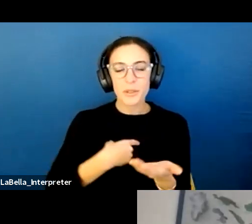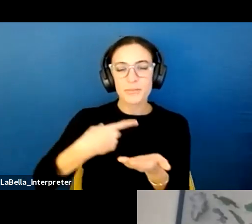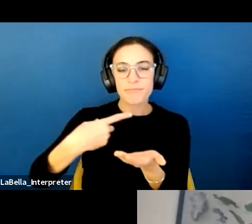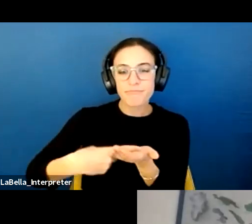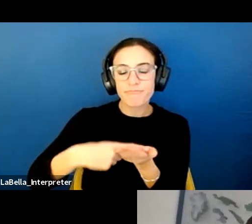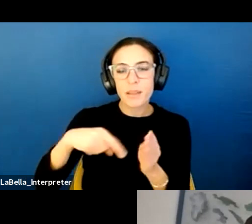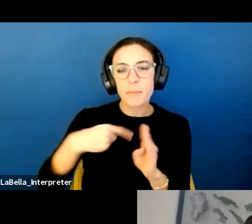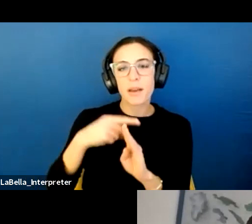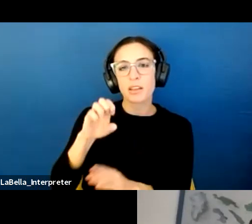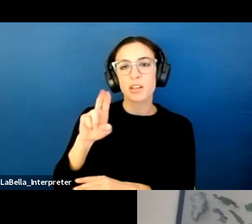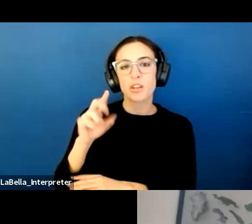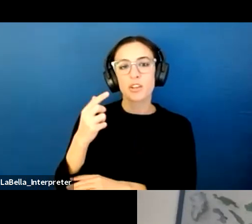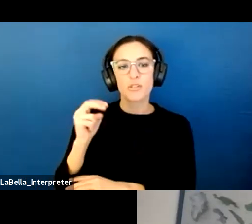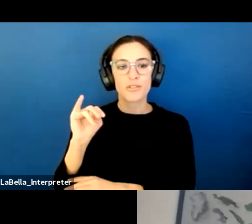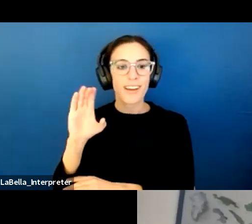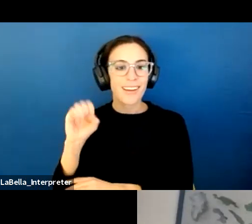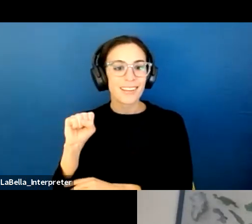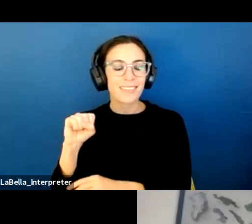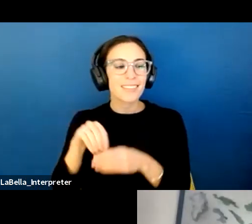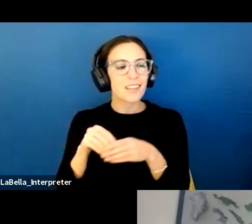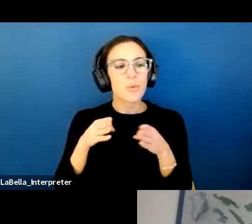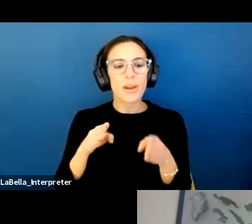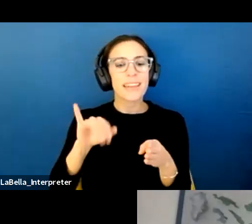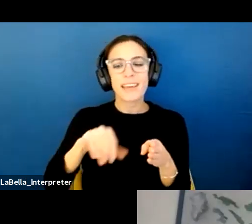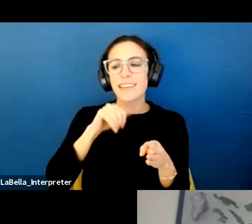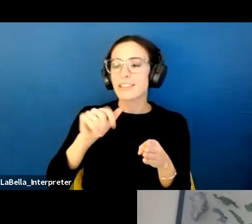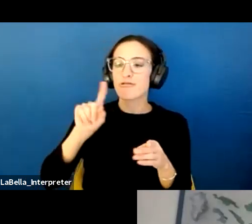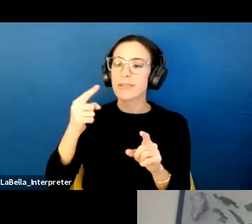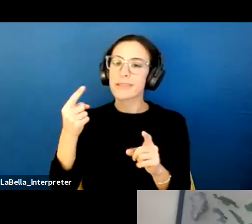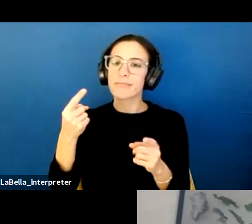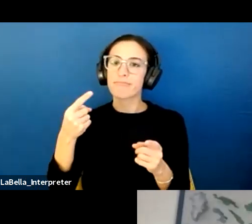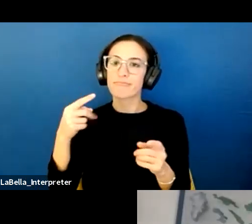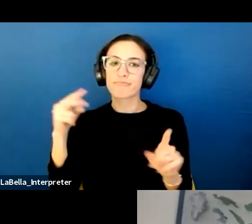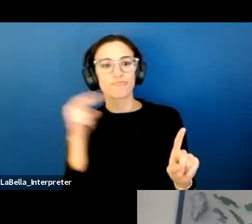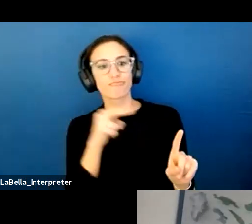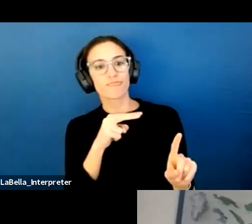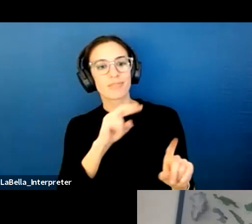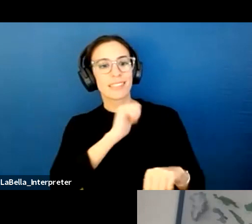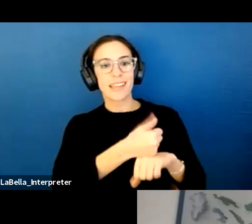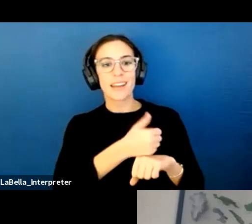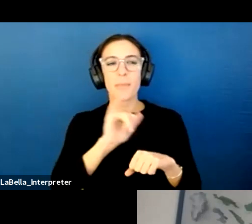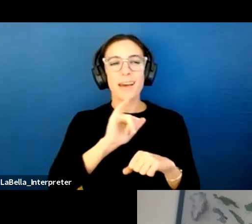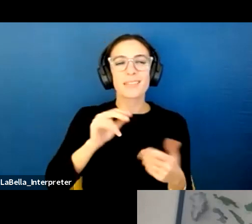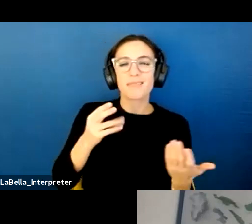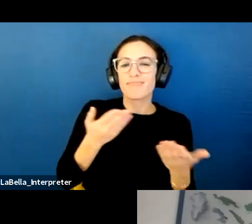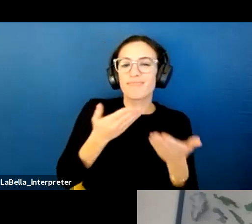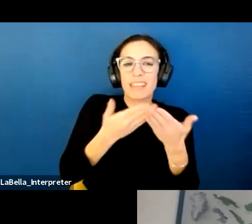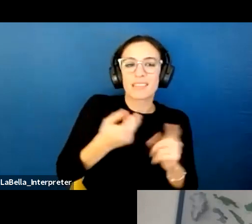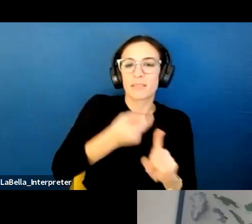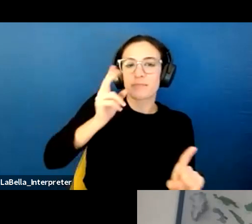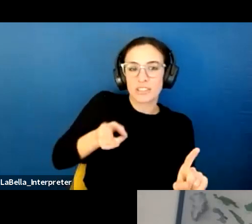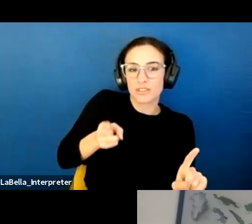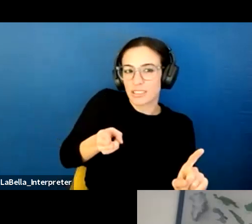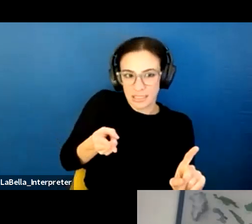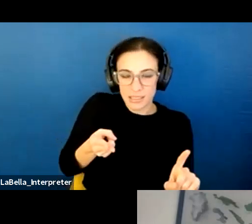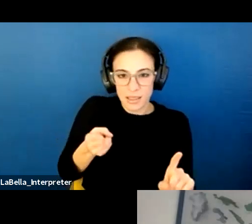in terms that don't frame it as just sort of a historical artifact, right? I think a lot of times when folks